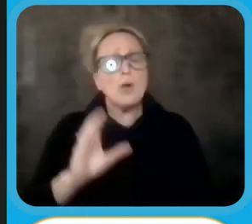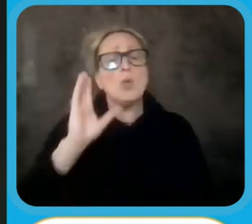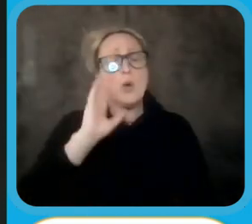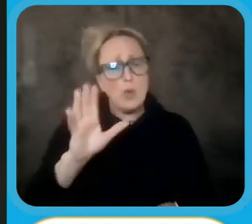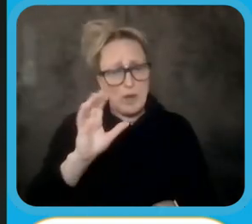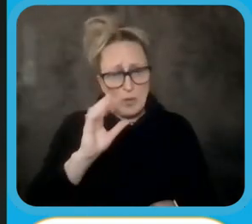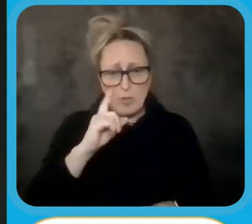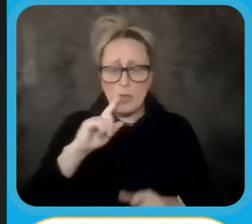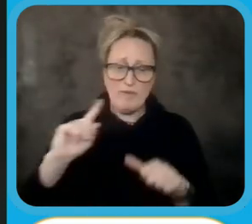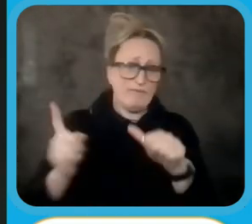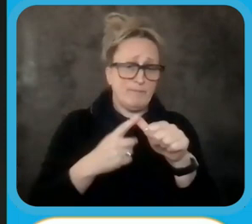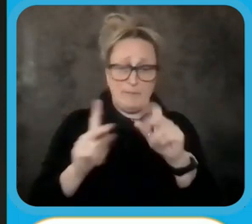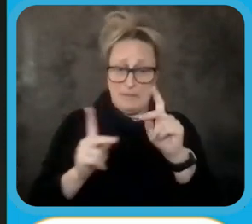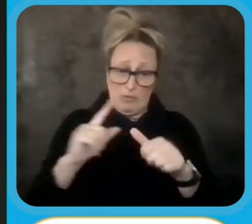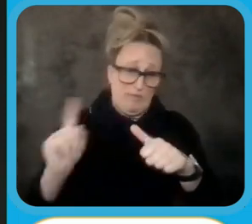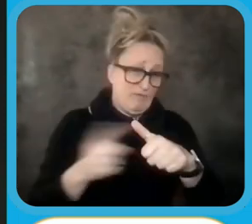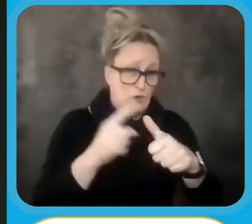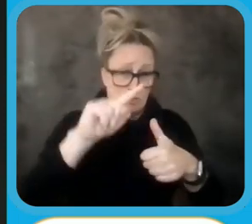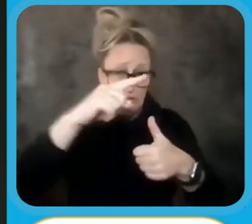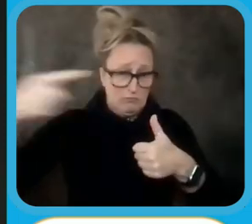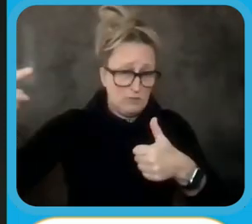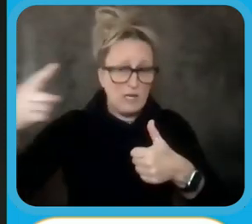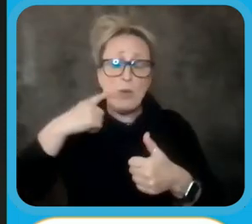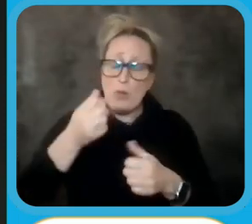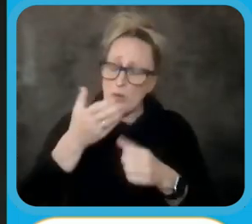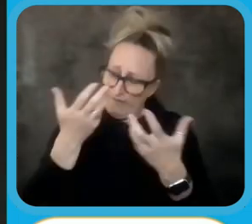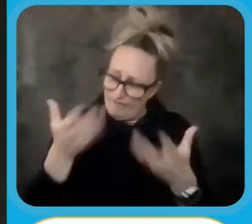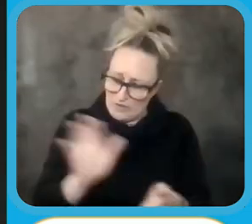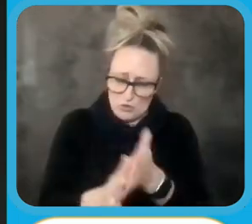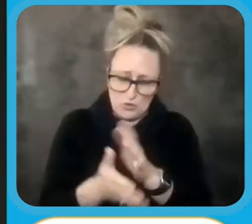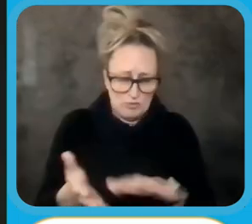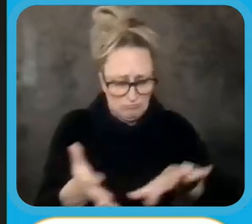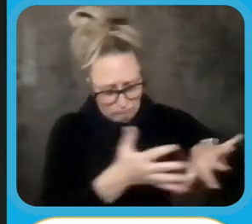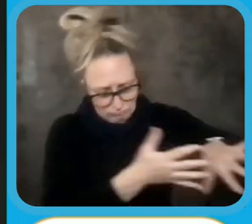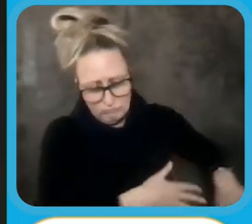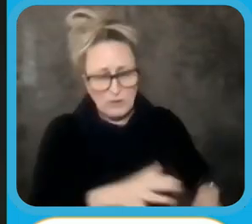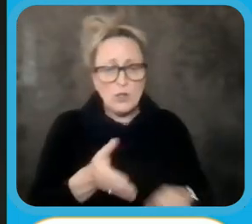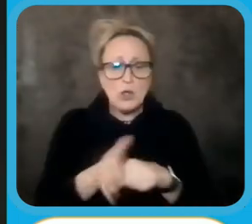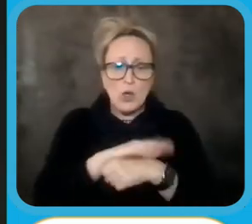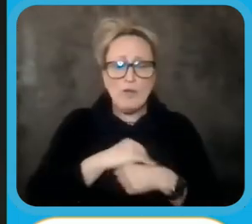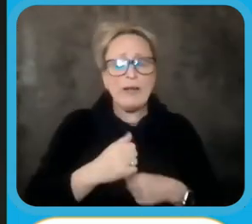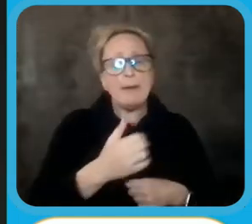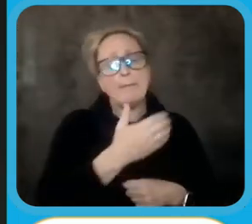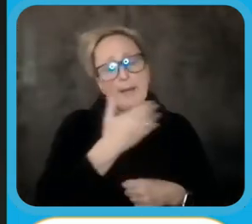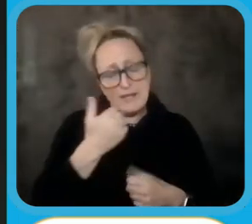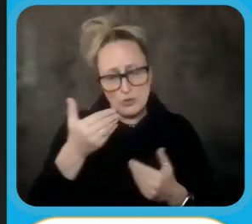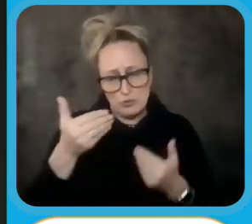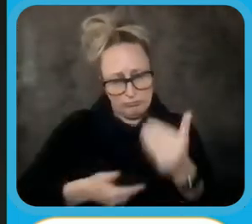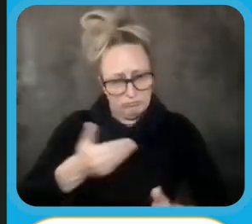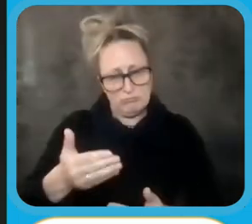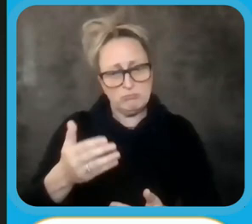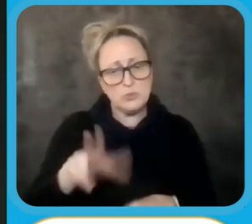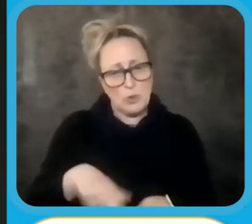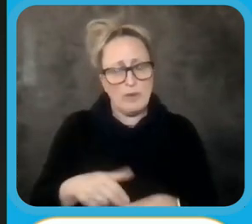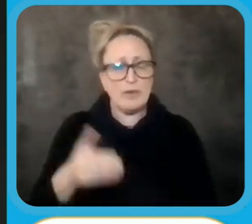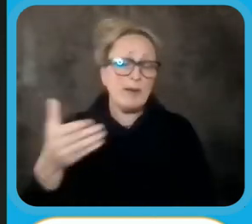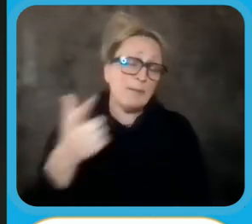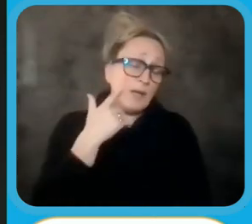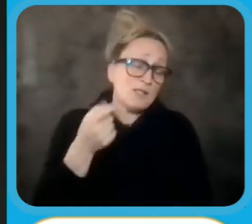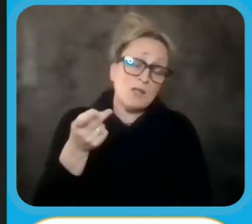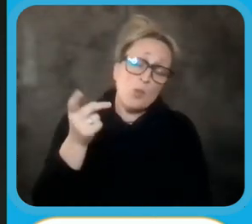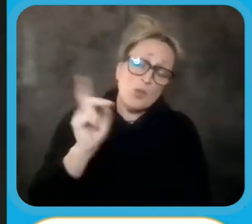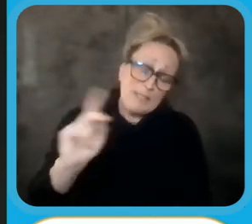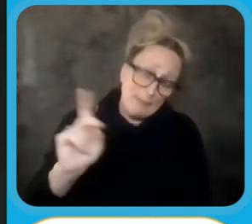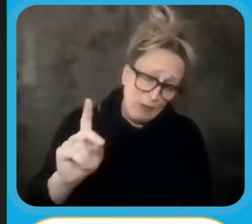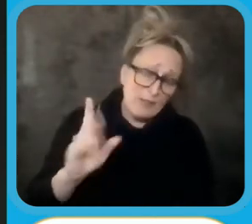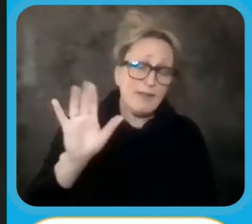people first. We will get past COVID and get back to better on the other side, because we're Democrats and that's what